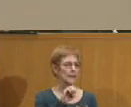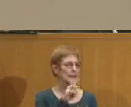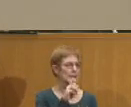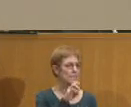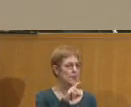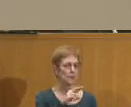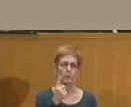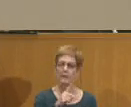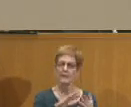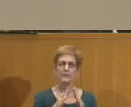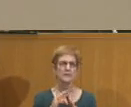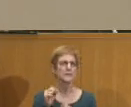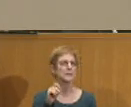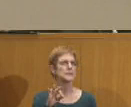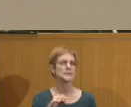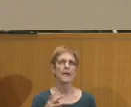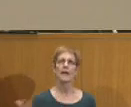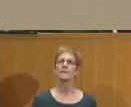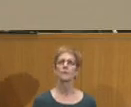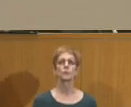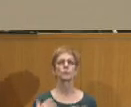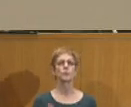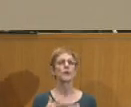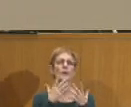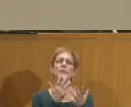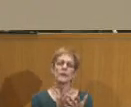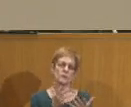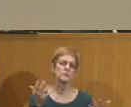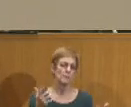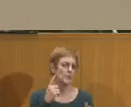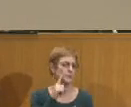Austin, and one that doesn't want to go away behind me.